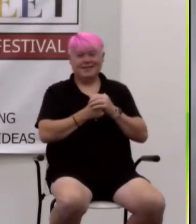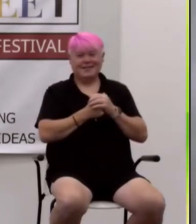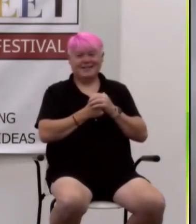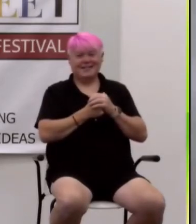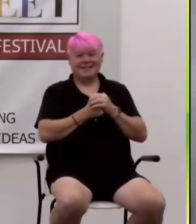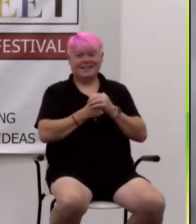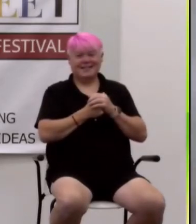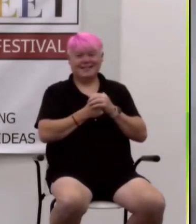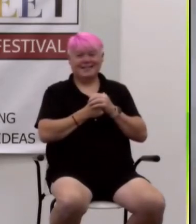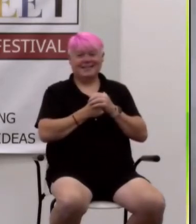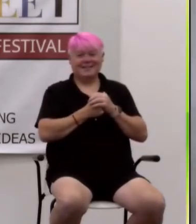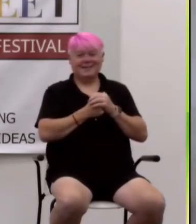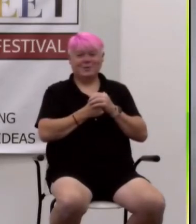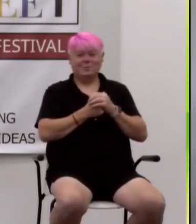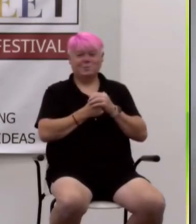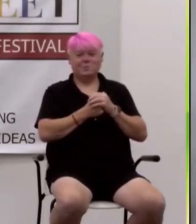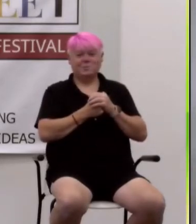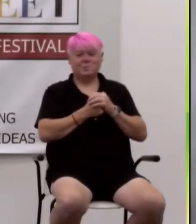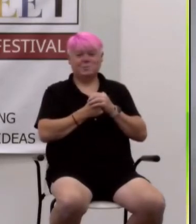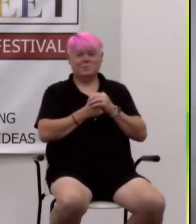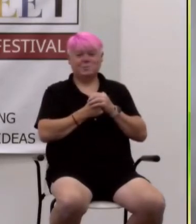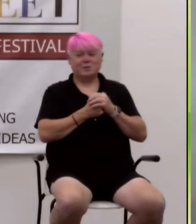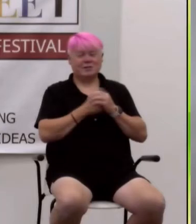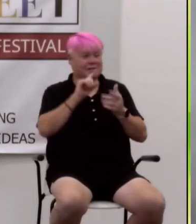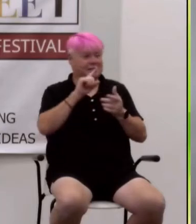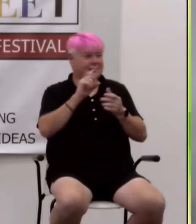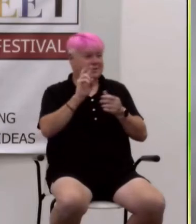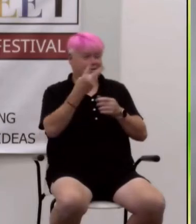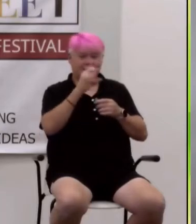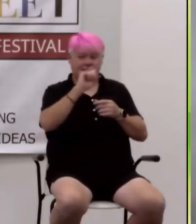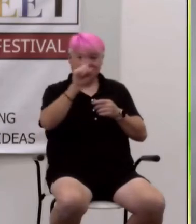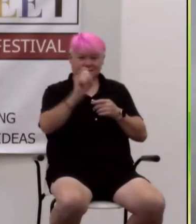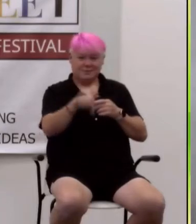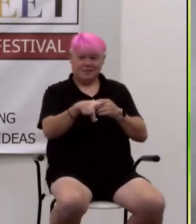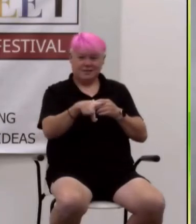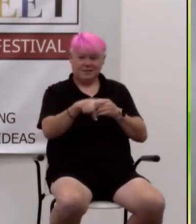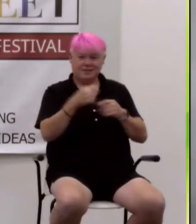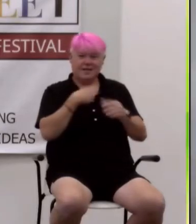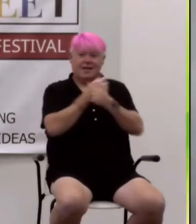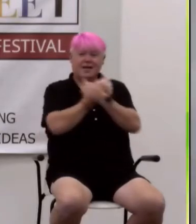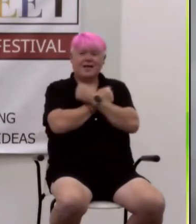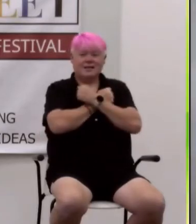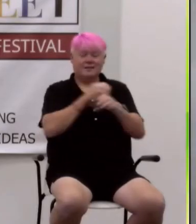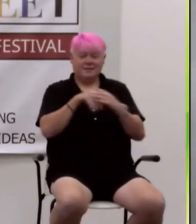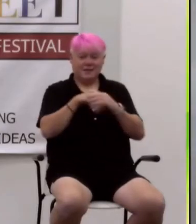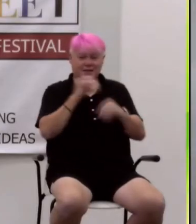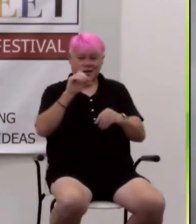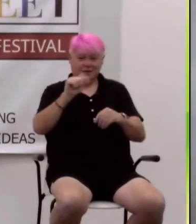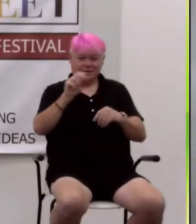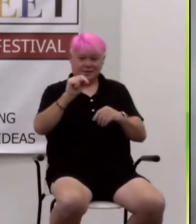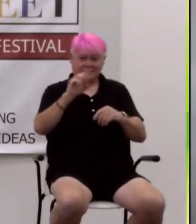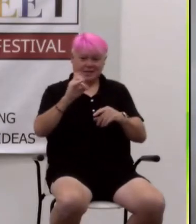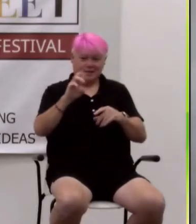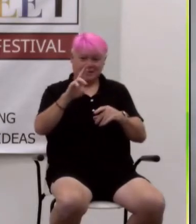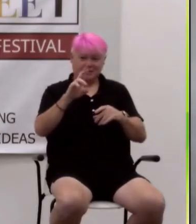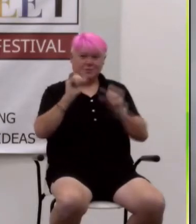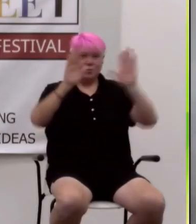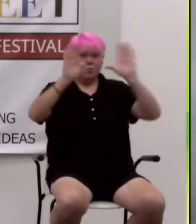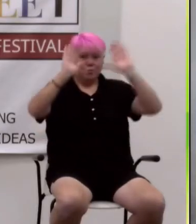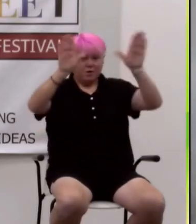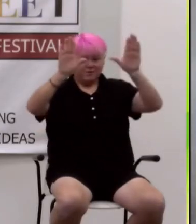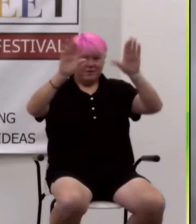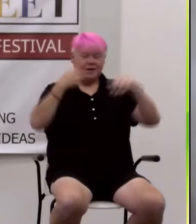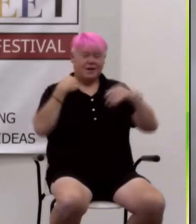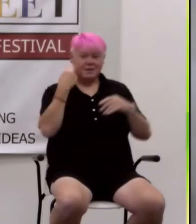that. Oh, and the second question we have here is, I loved The Outlander. It was outstanding. I am